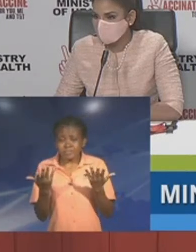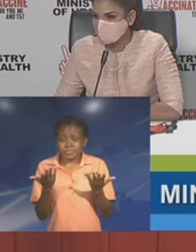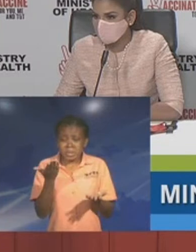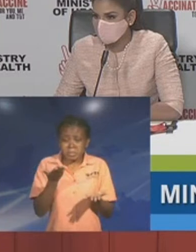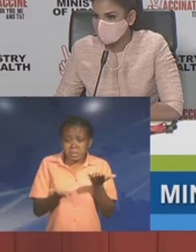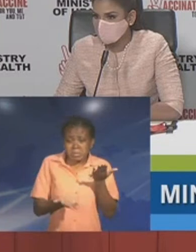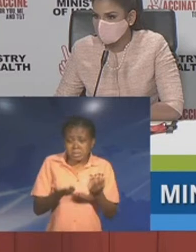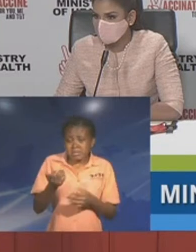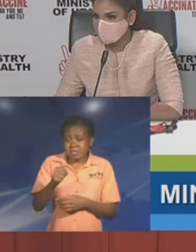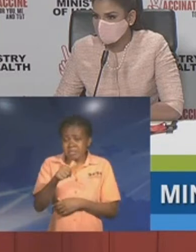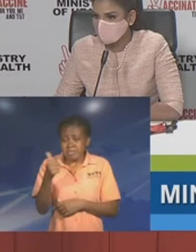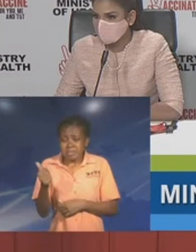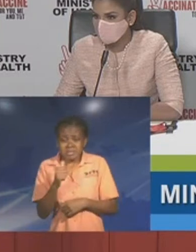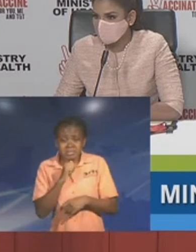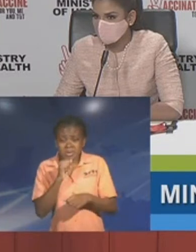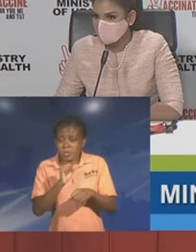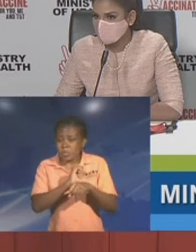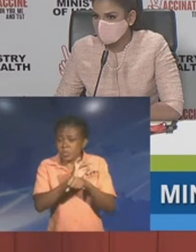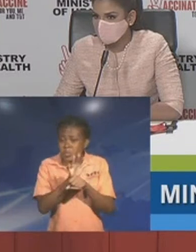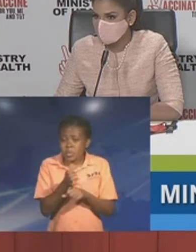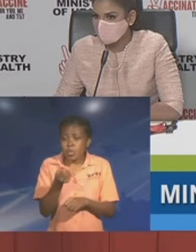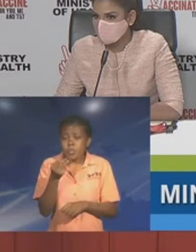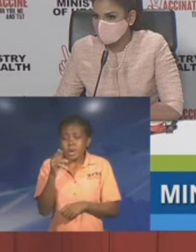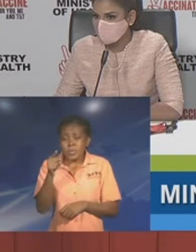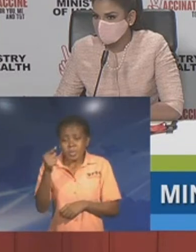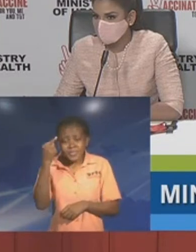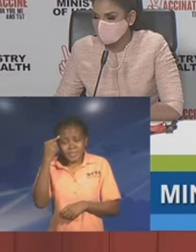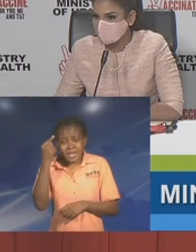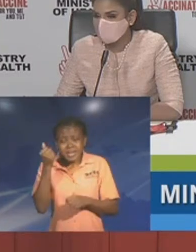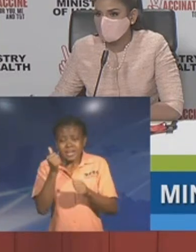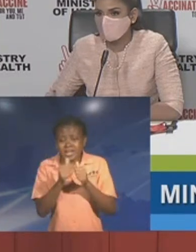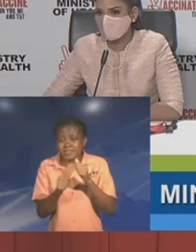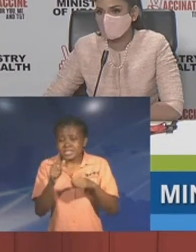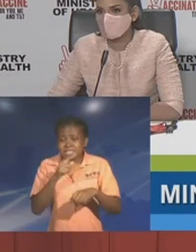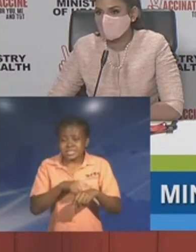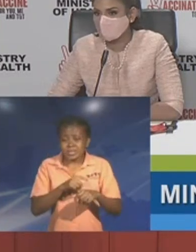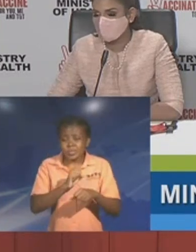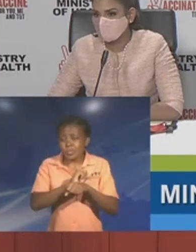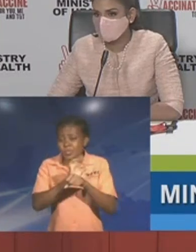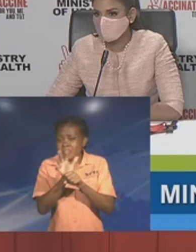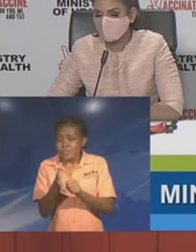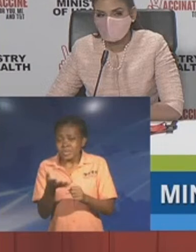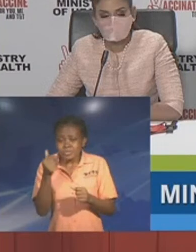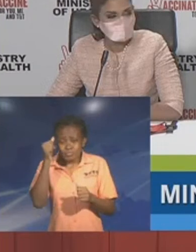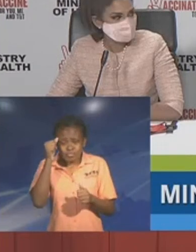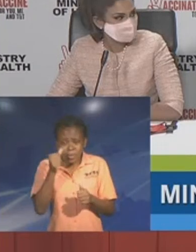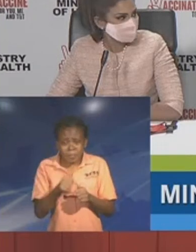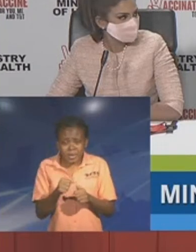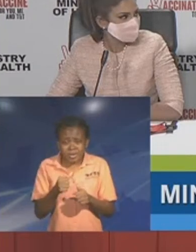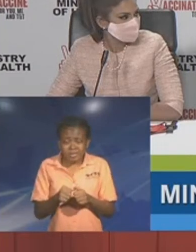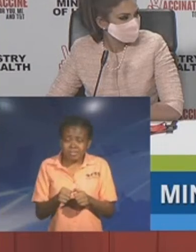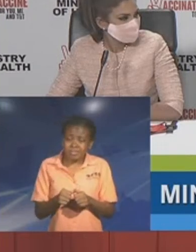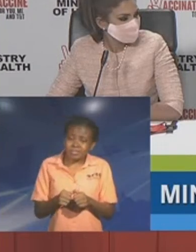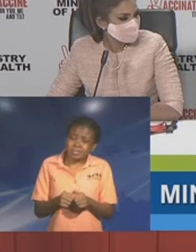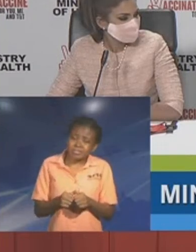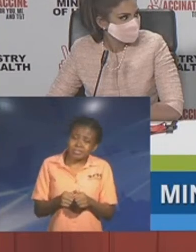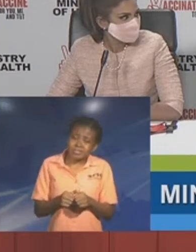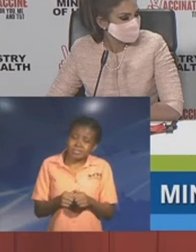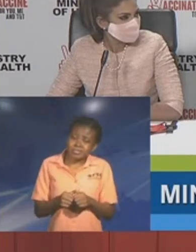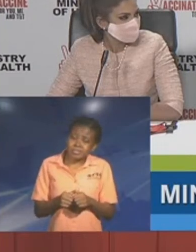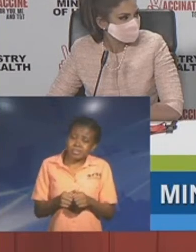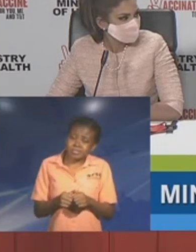is it most likely COVID-19? Right. So what you remember, we would have been presenting on something called the positivity rate over time,